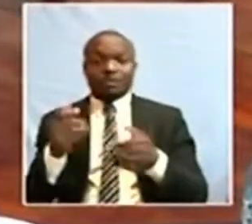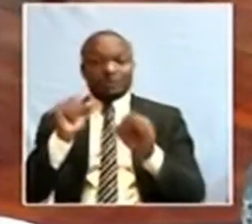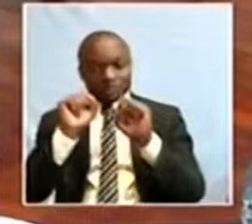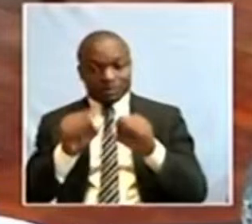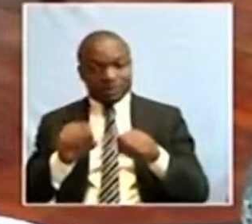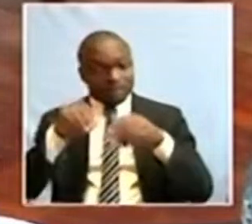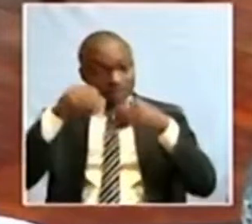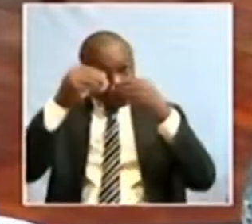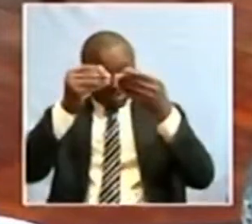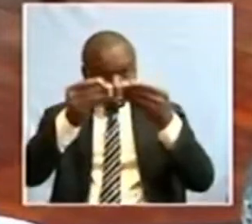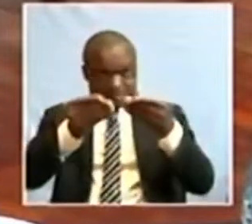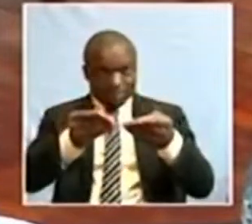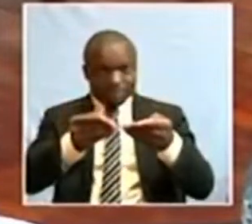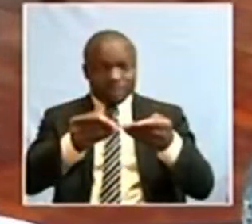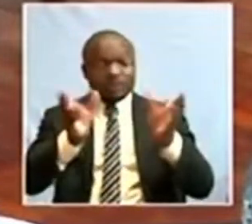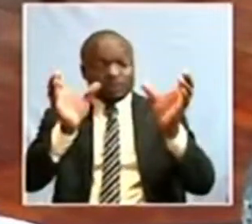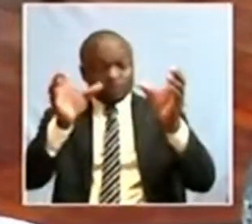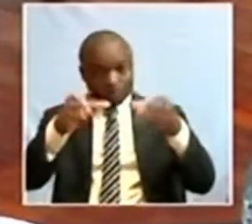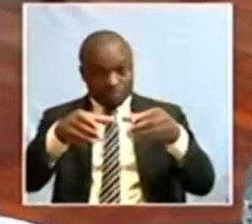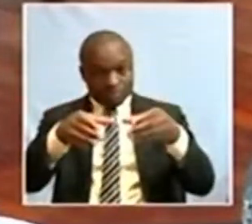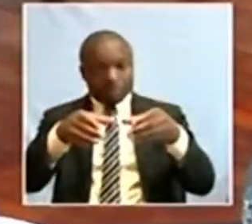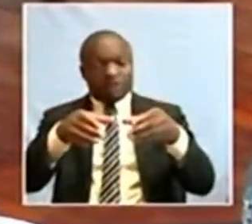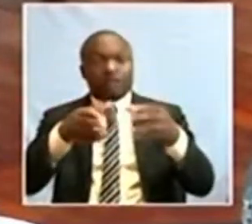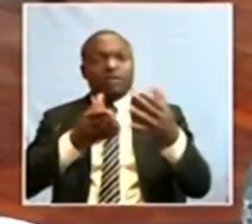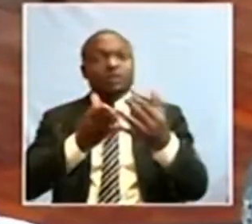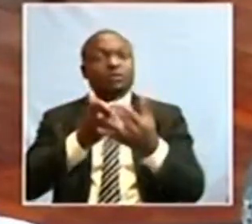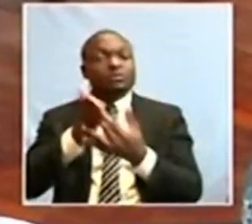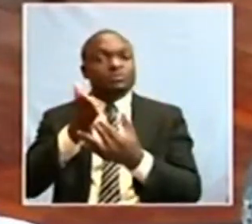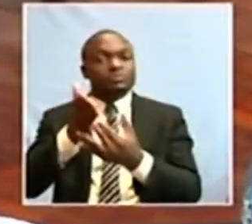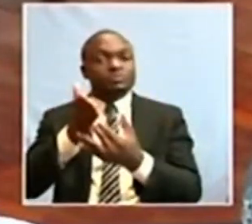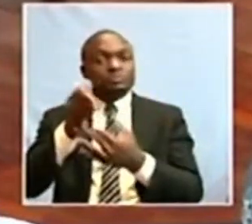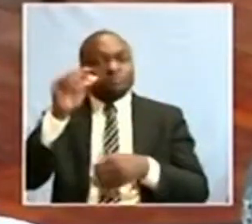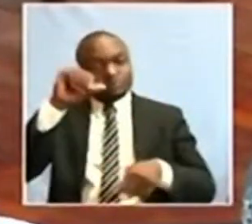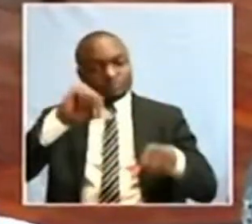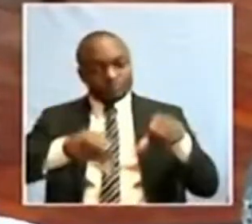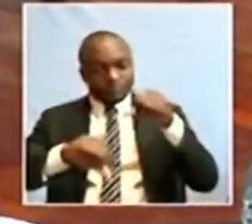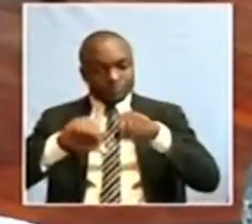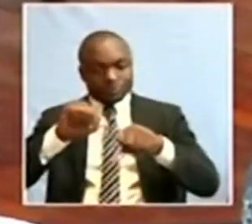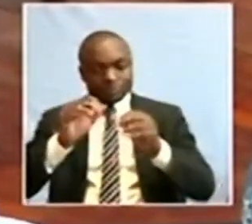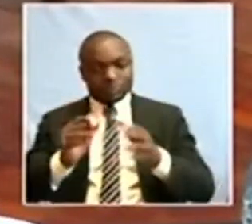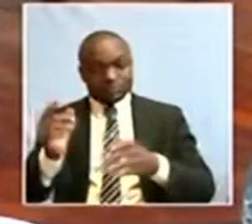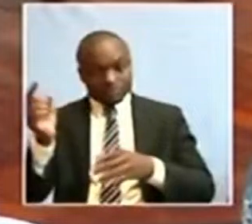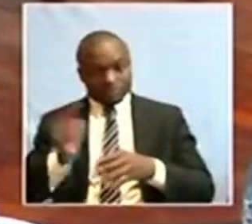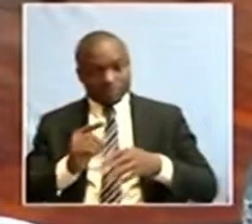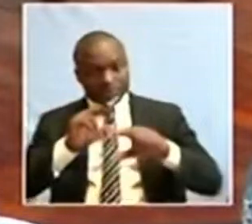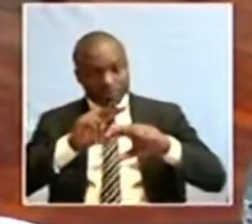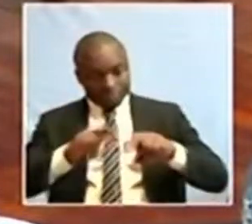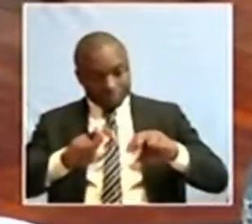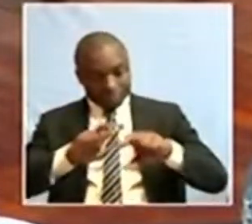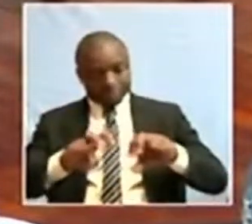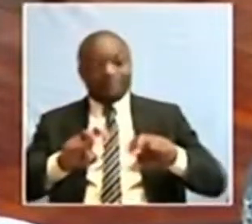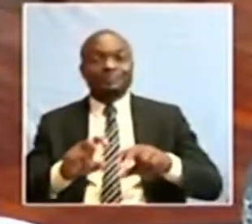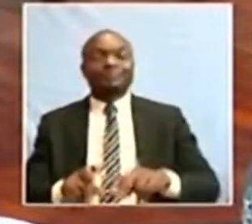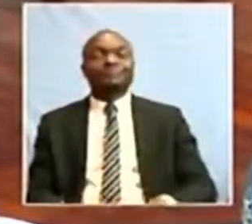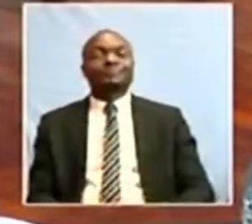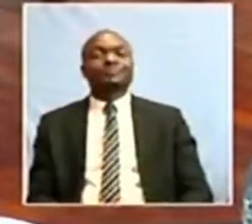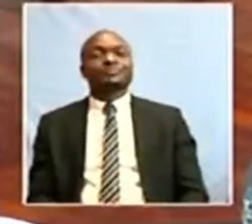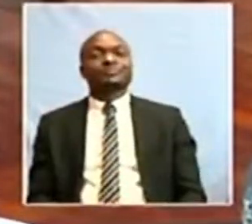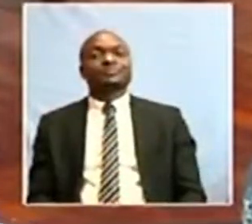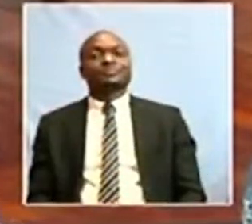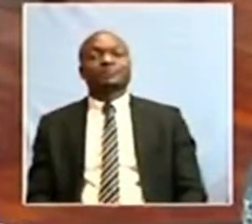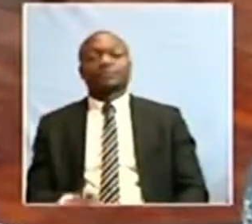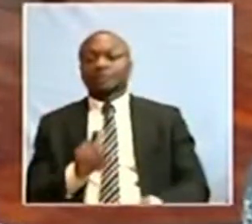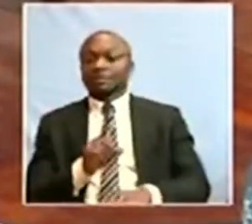avail to this committee through the auditors when they come for verification, Chair. At